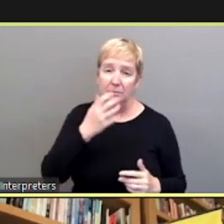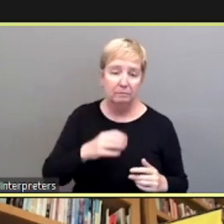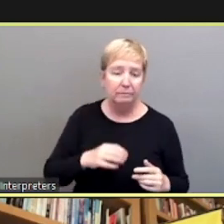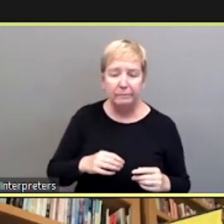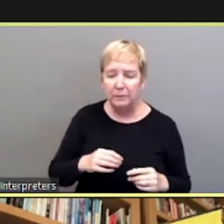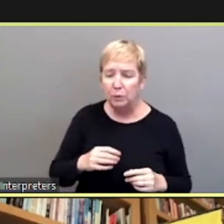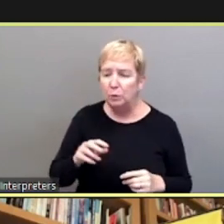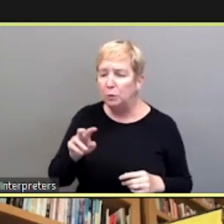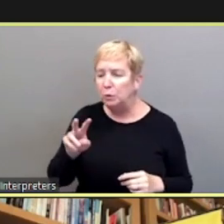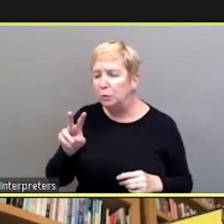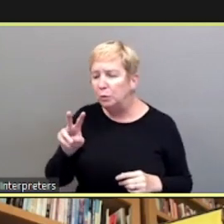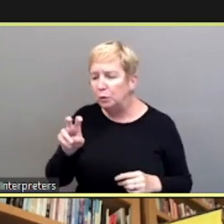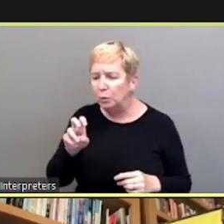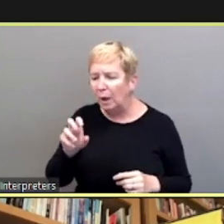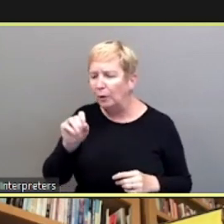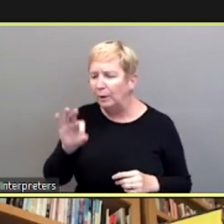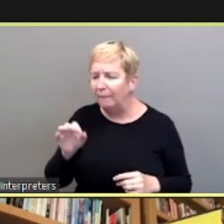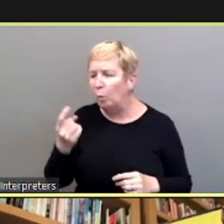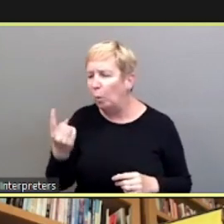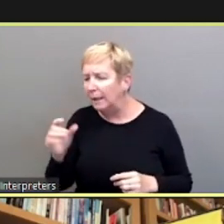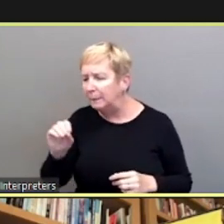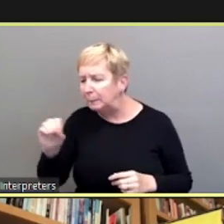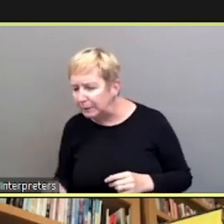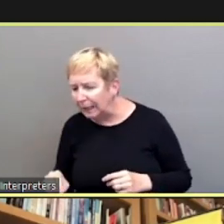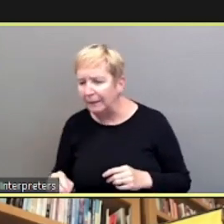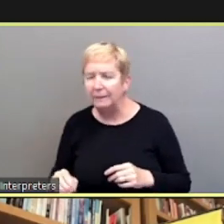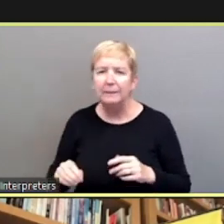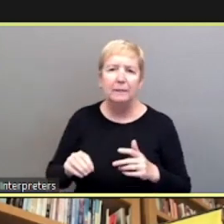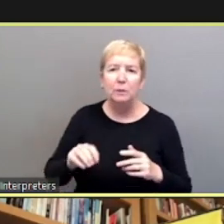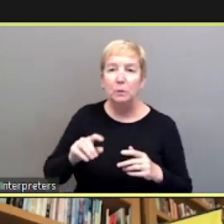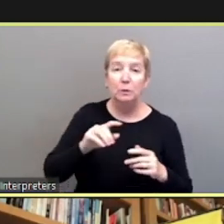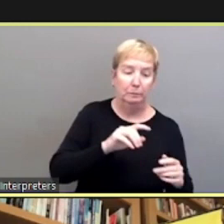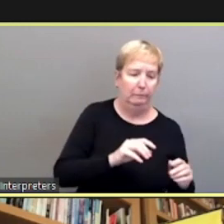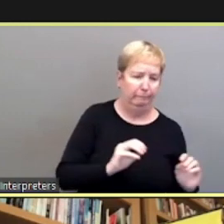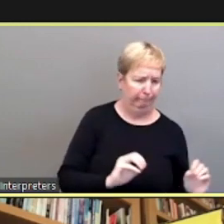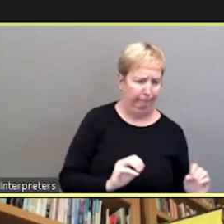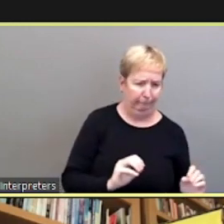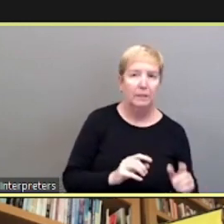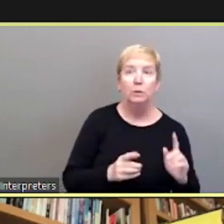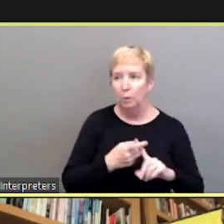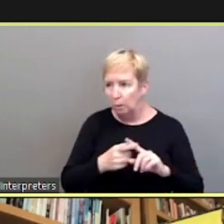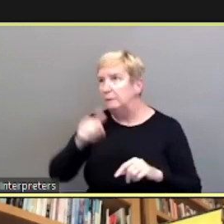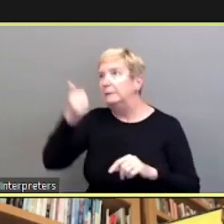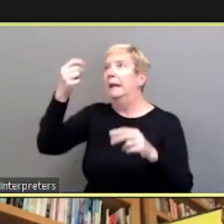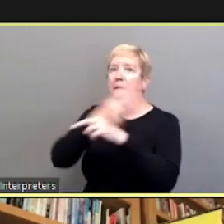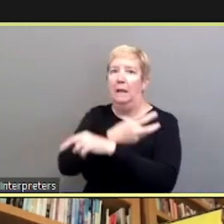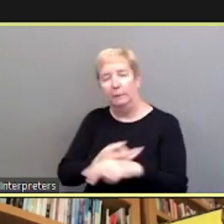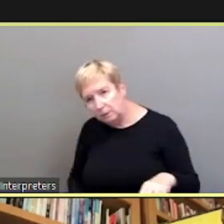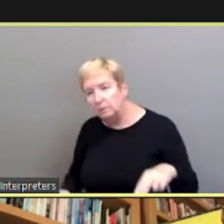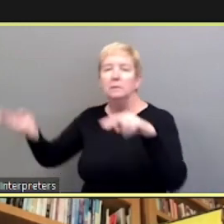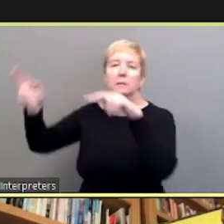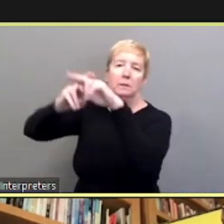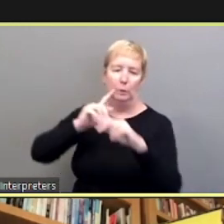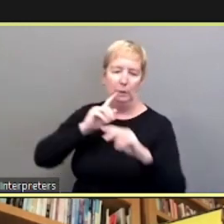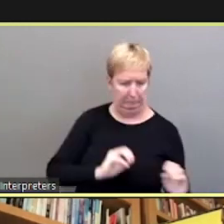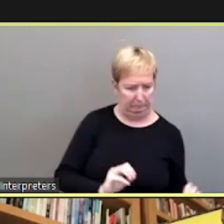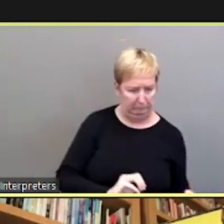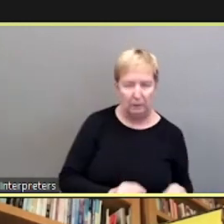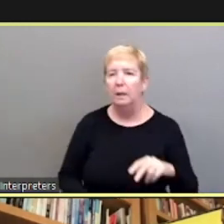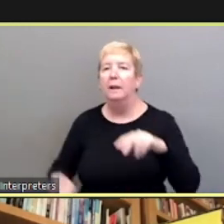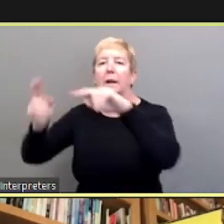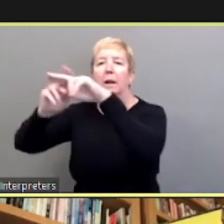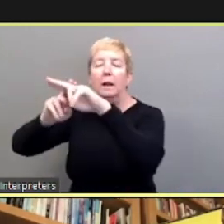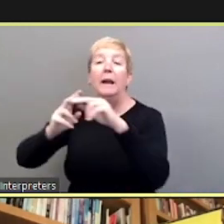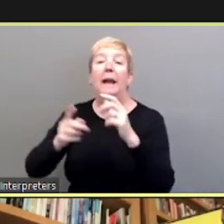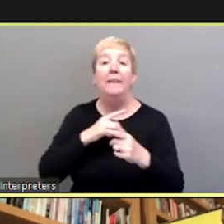0.02% perhaps, or even less than that, to 10 times higher, still a low rate. And then you can see the numbers for 18 plus